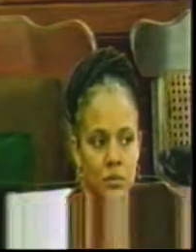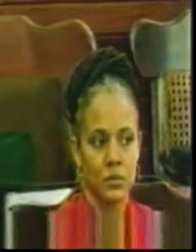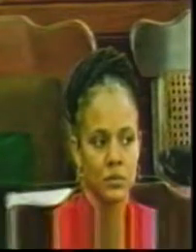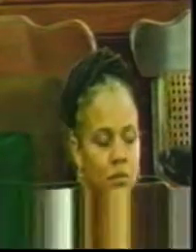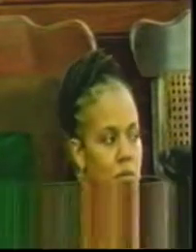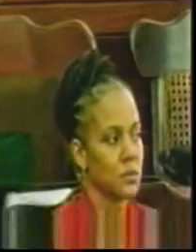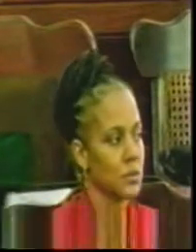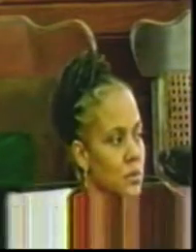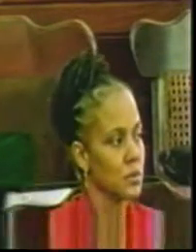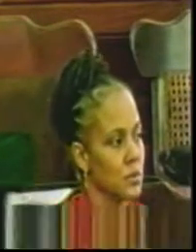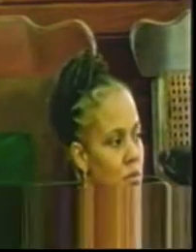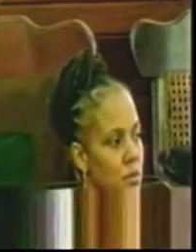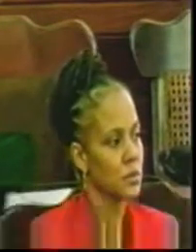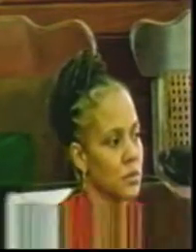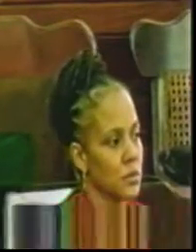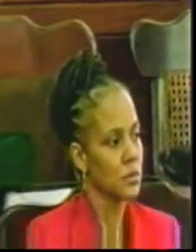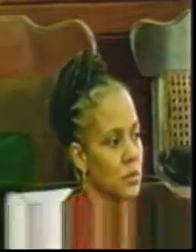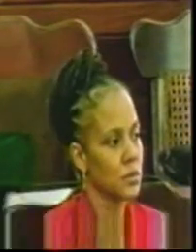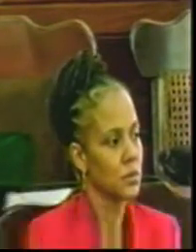by the government's